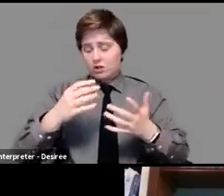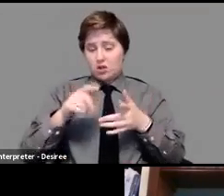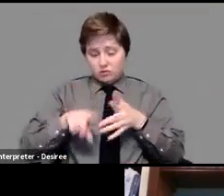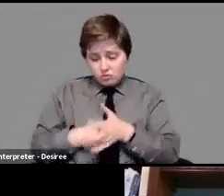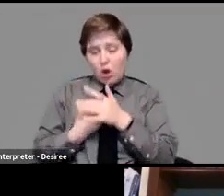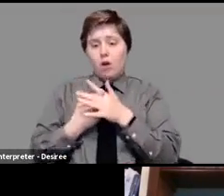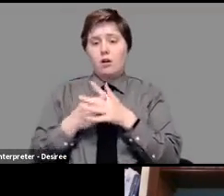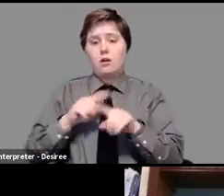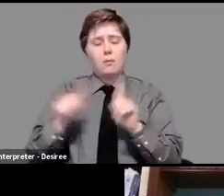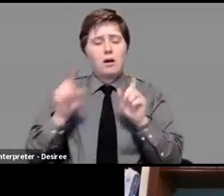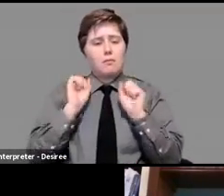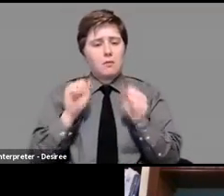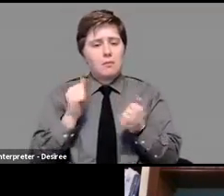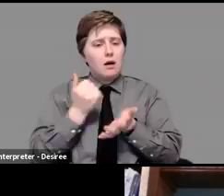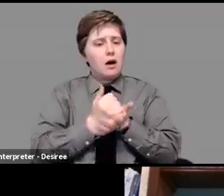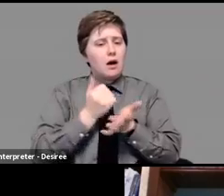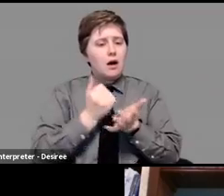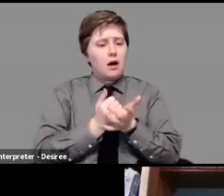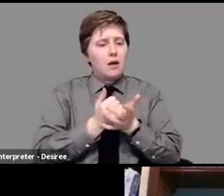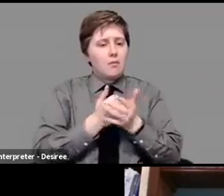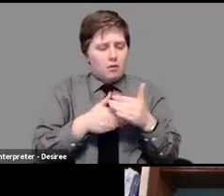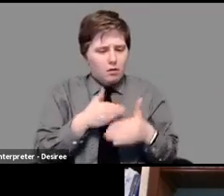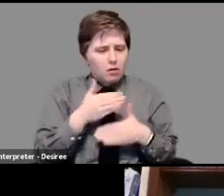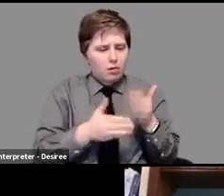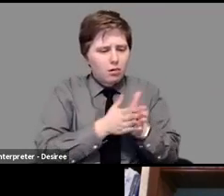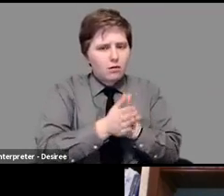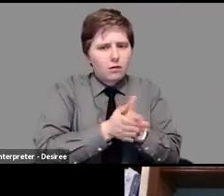started, but to be able to help an enterprise thrive?